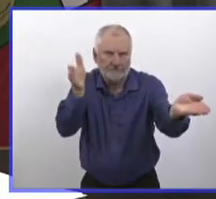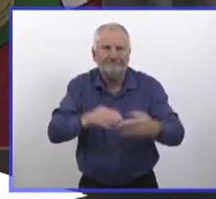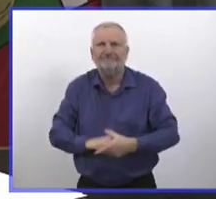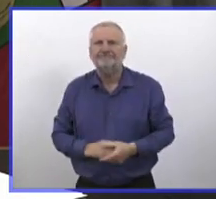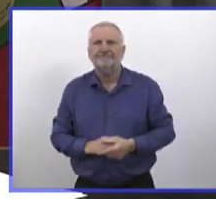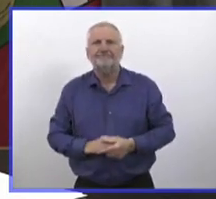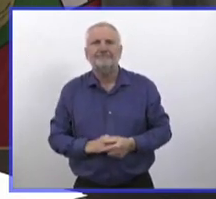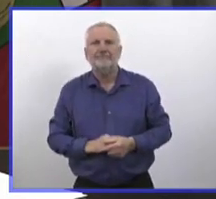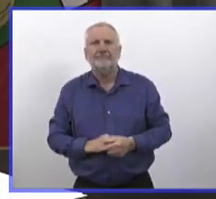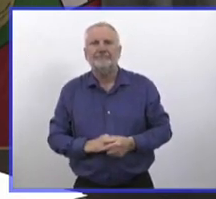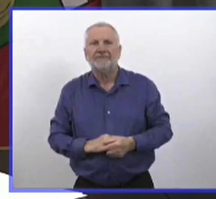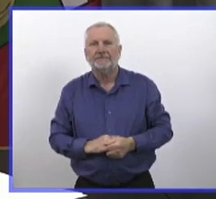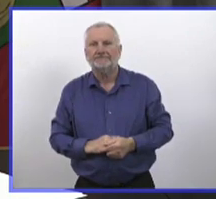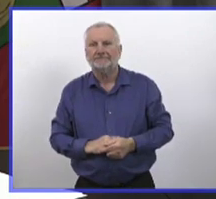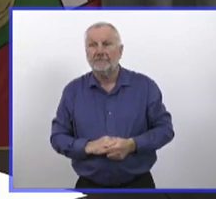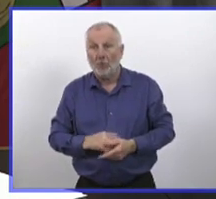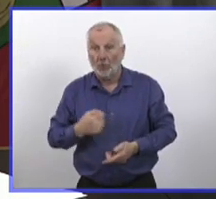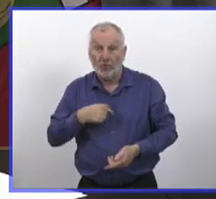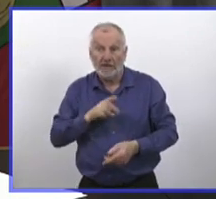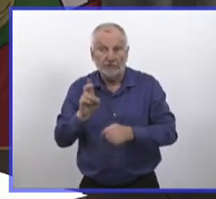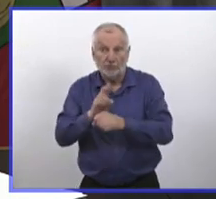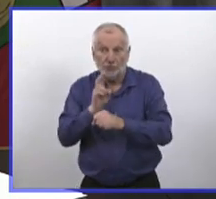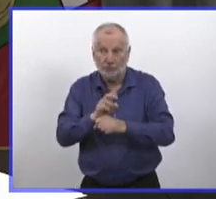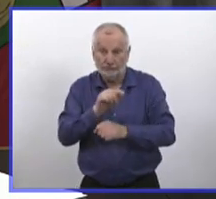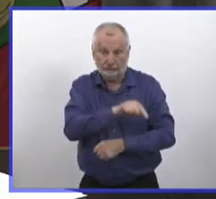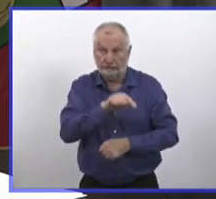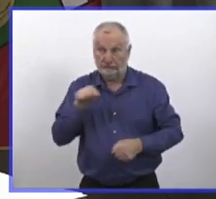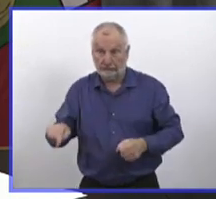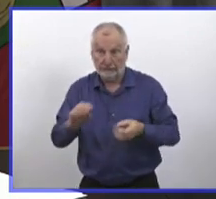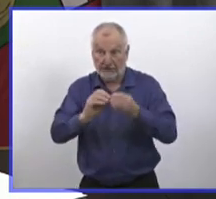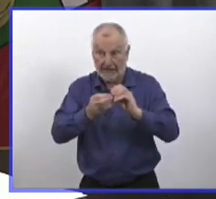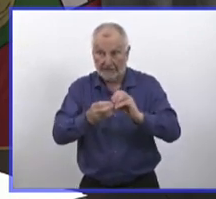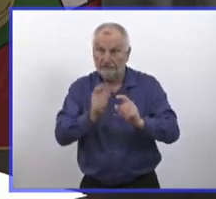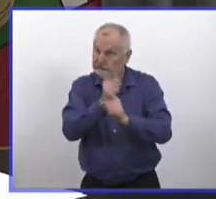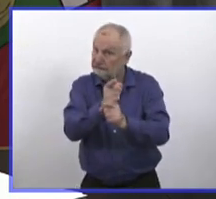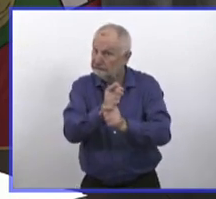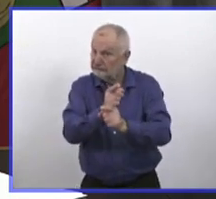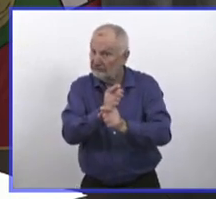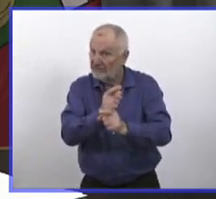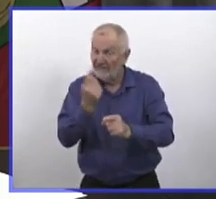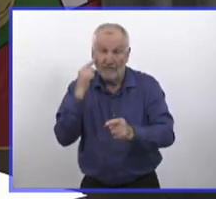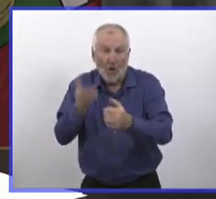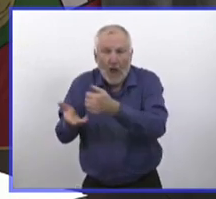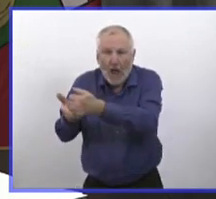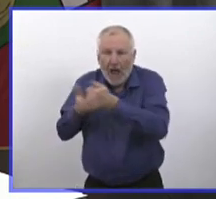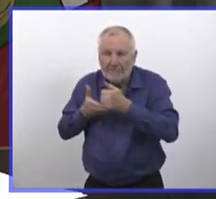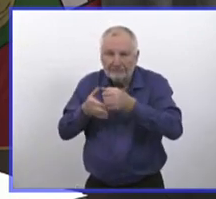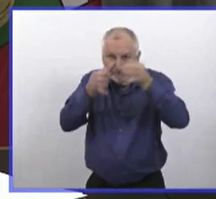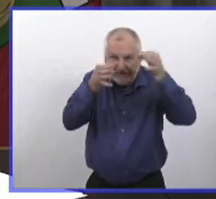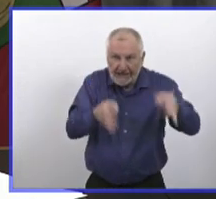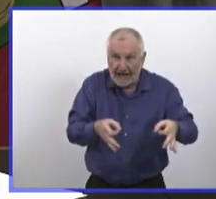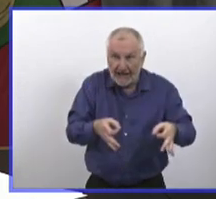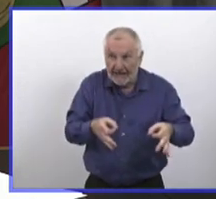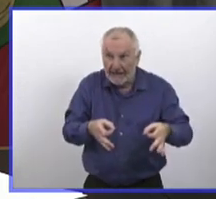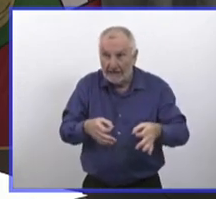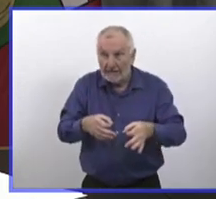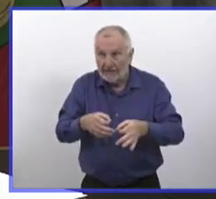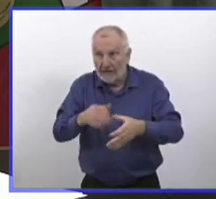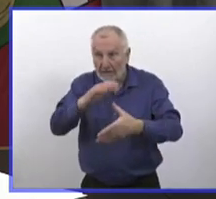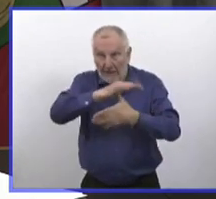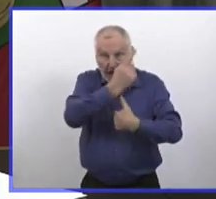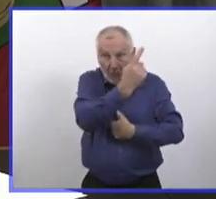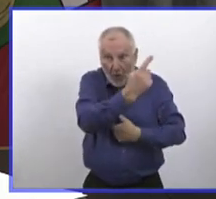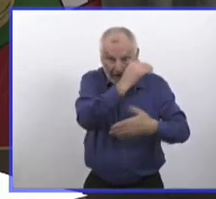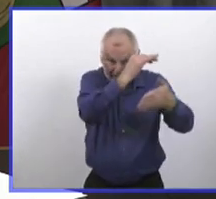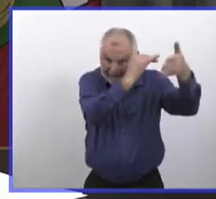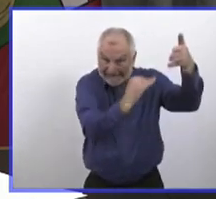to inform the decision making. And, as I mentioned, there are certainly more than 18,000 people who would be eligible